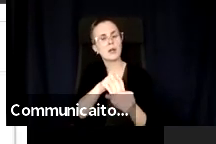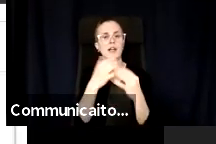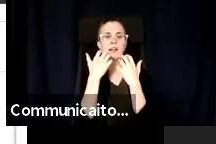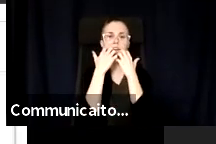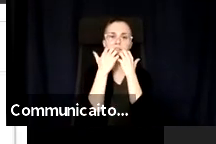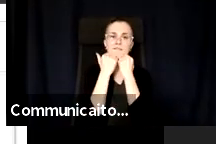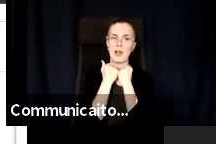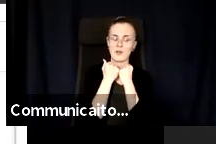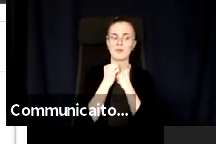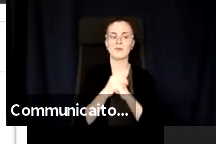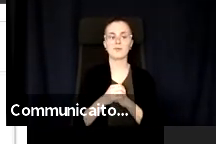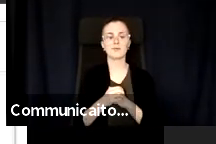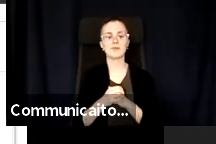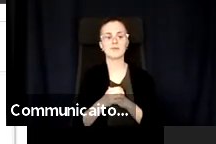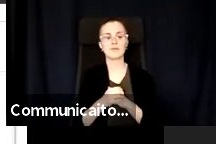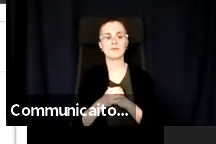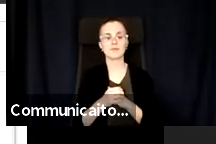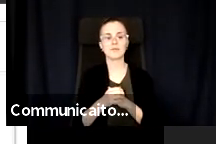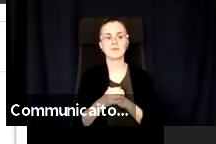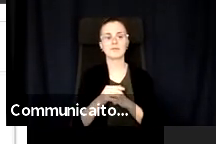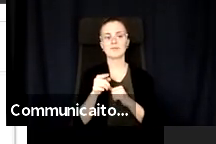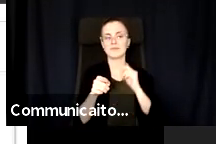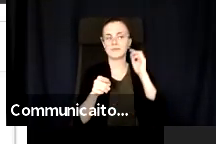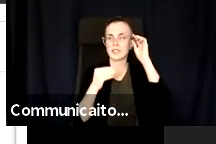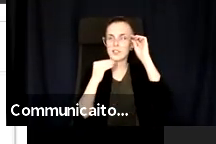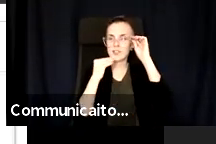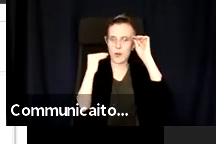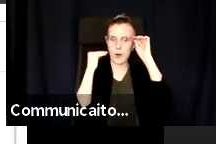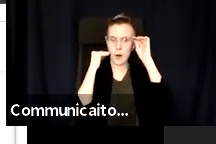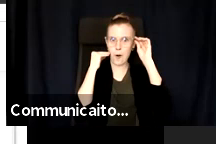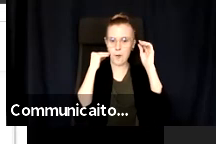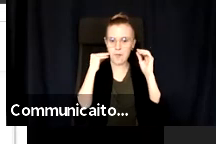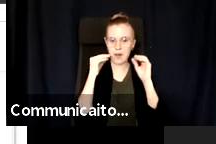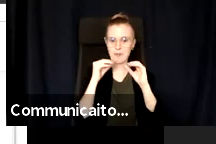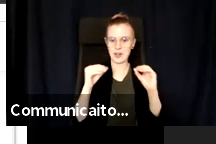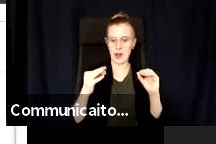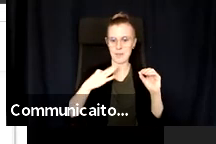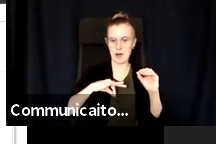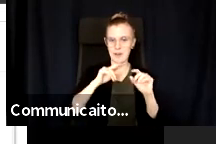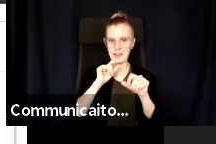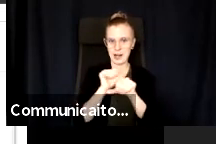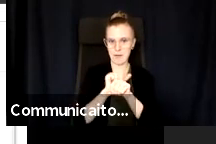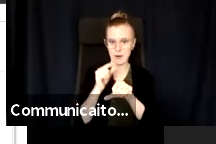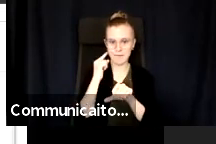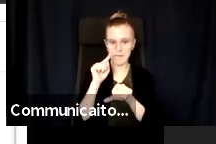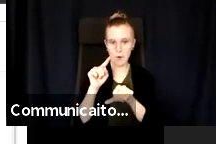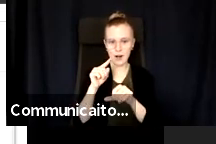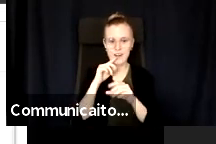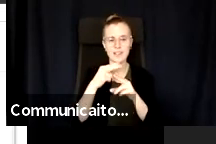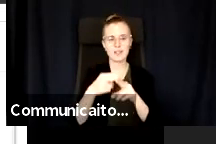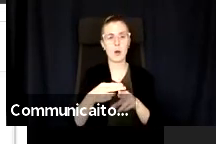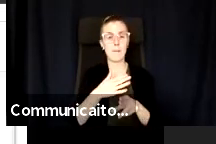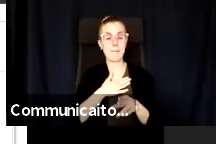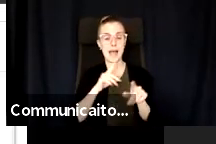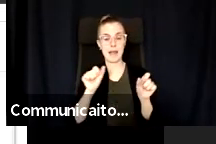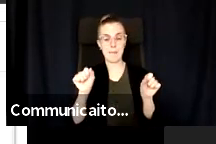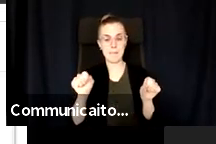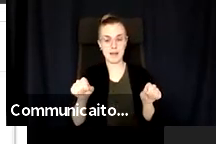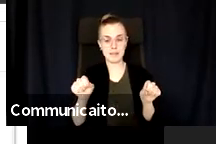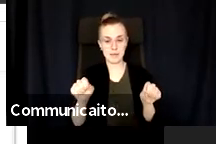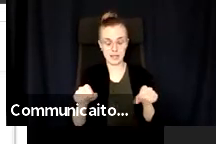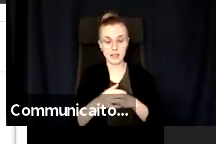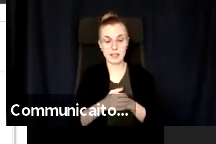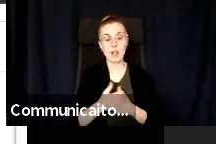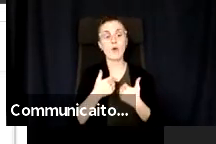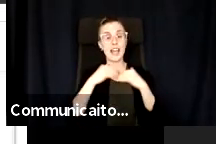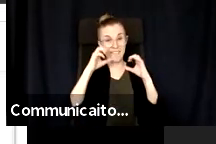Plano is the home of the nonprofit I work for, My Possibilities. We have a campus for continuing education and employment training. We